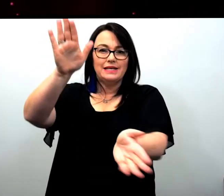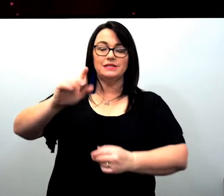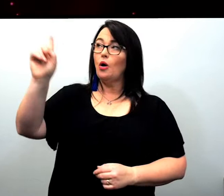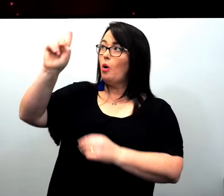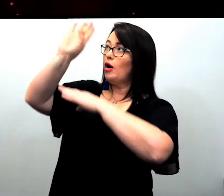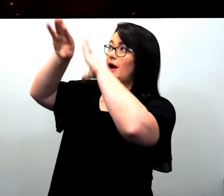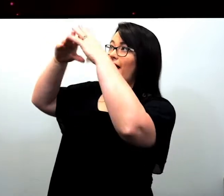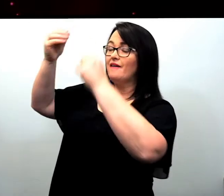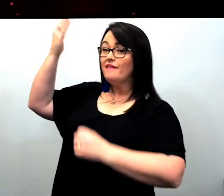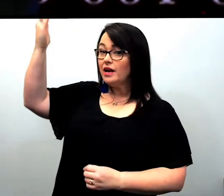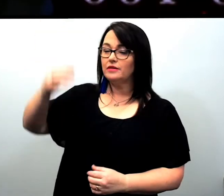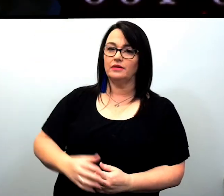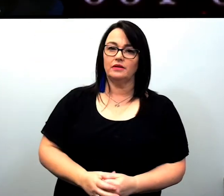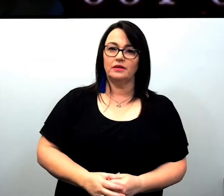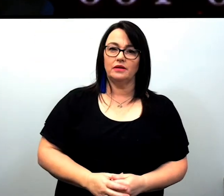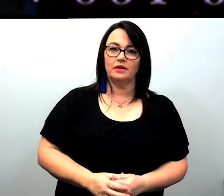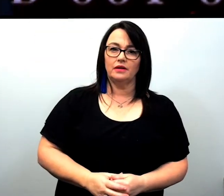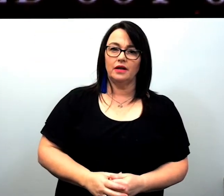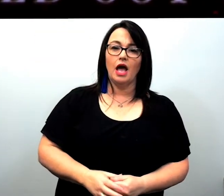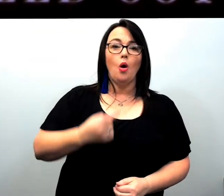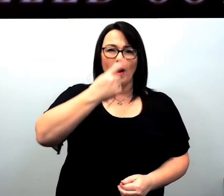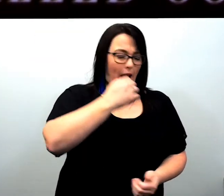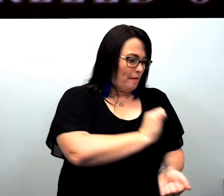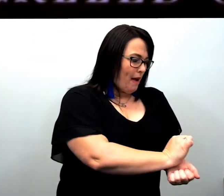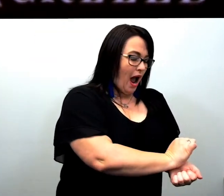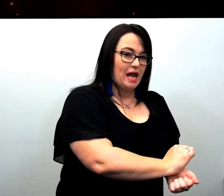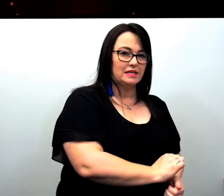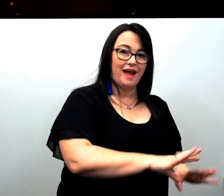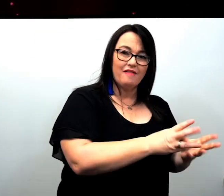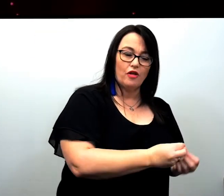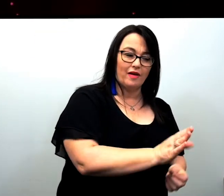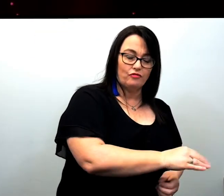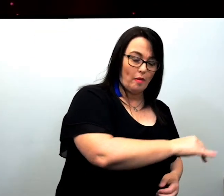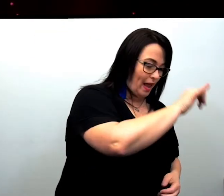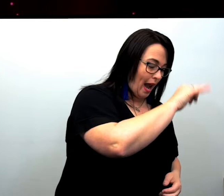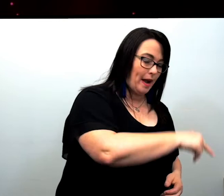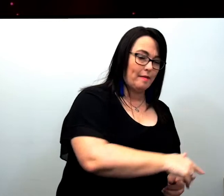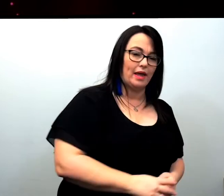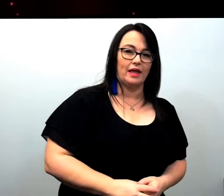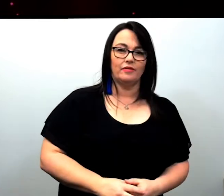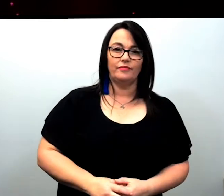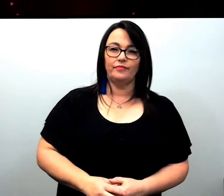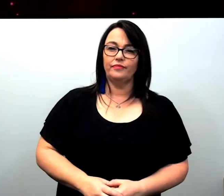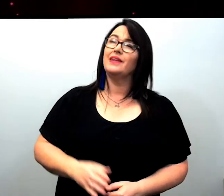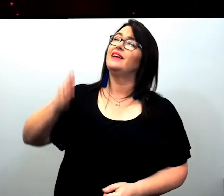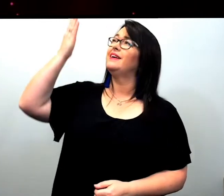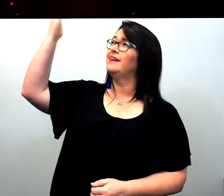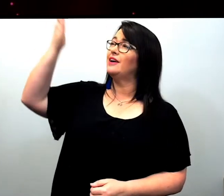are. And you know, the church is God's vehicle for